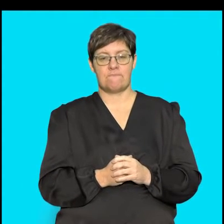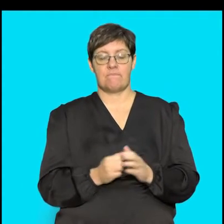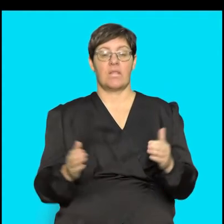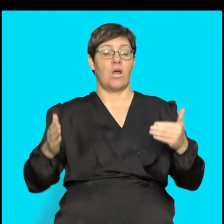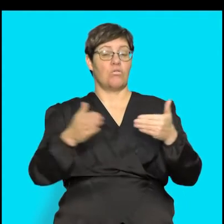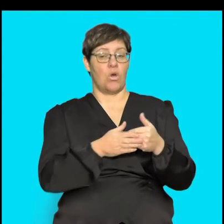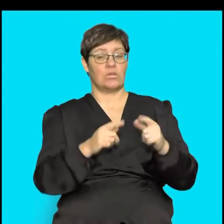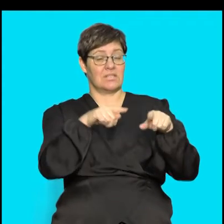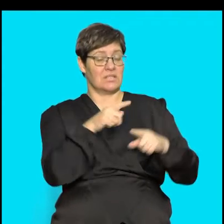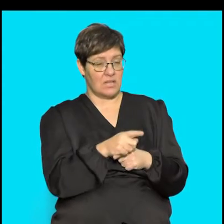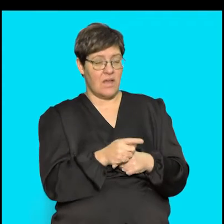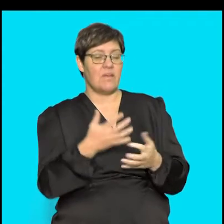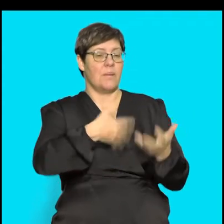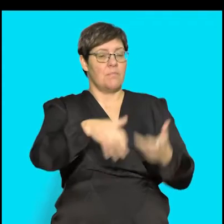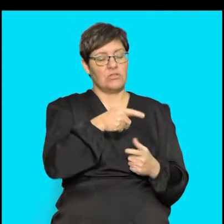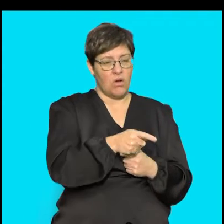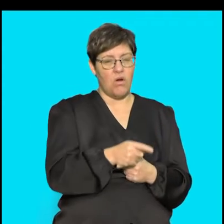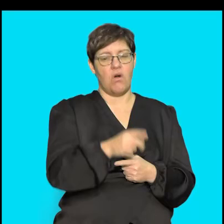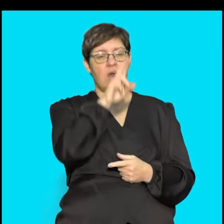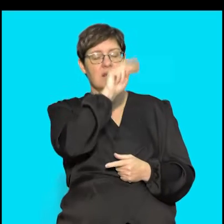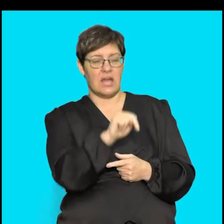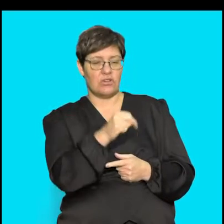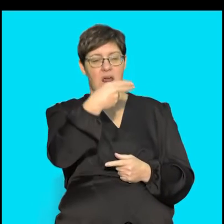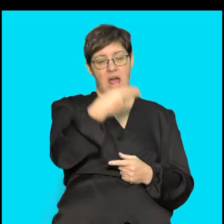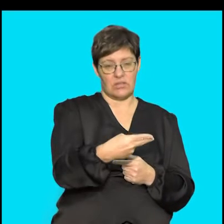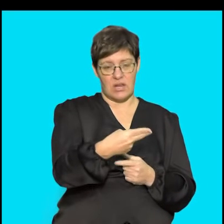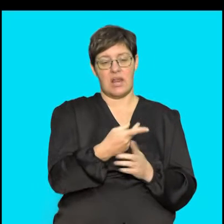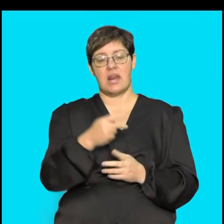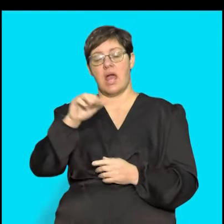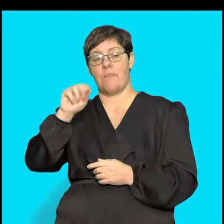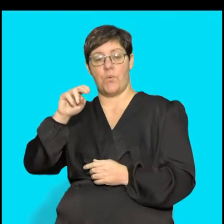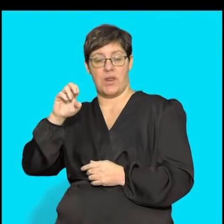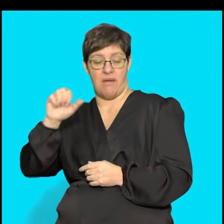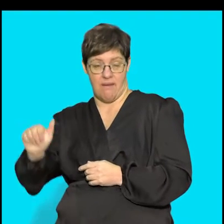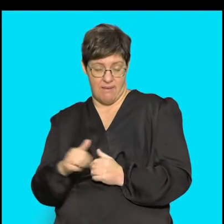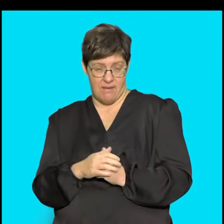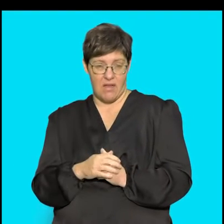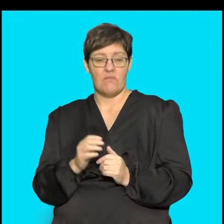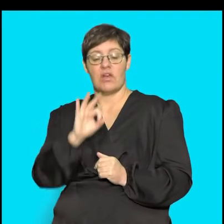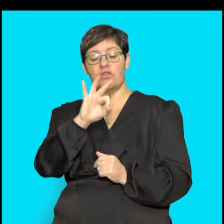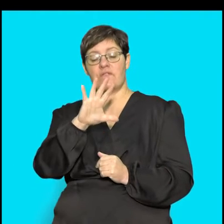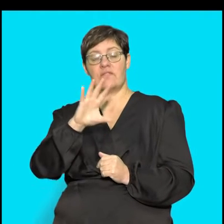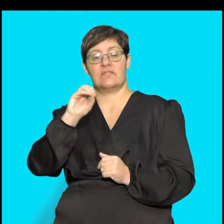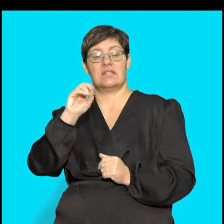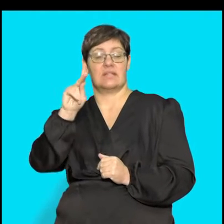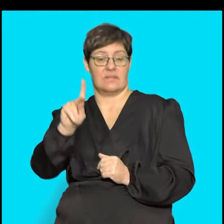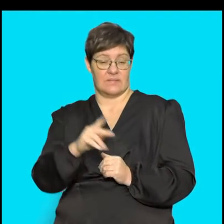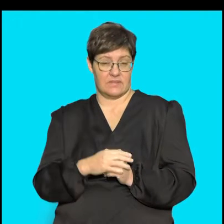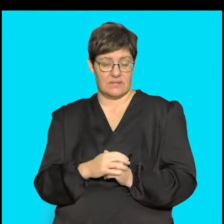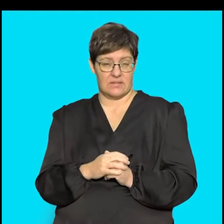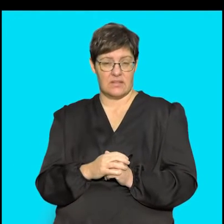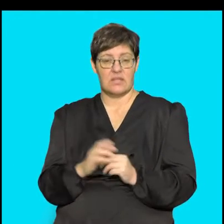A closed container contains a mixture of nitrogen, hydrogen, and ammonia at 350